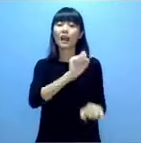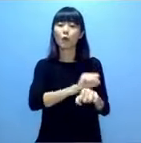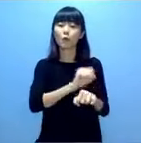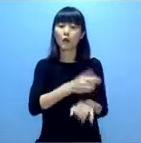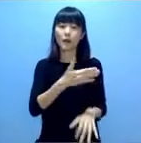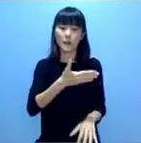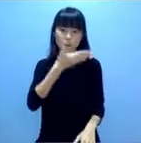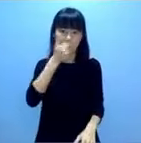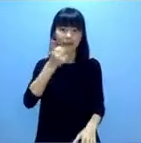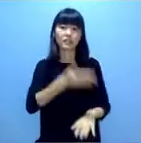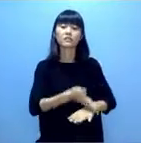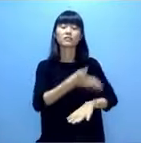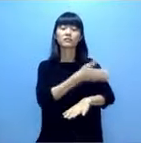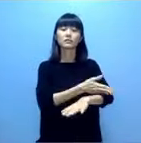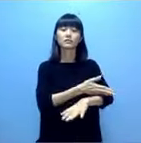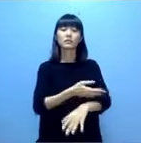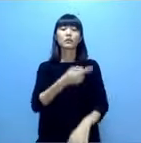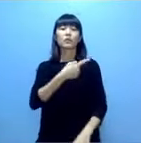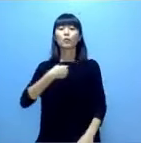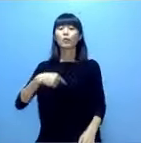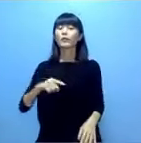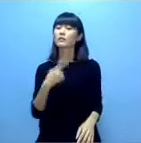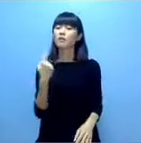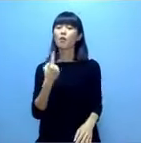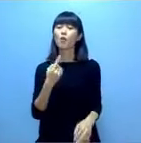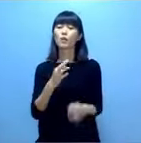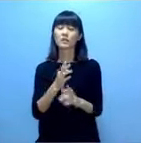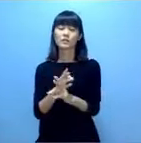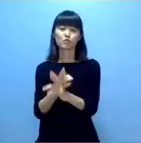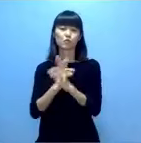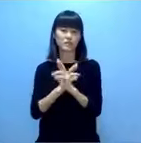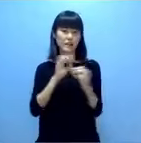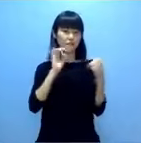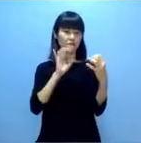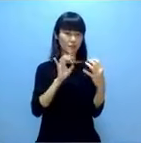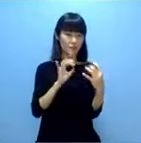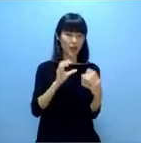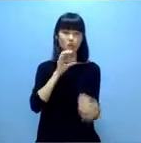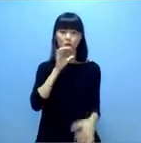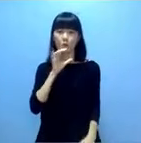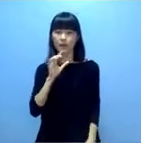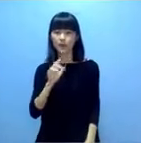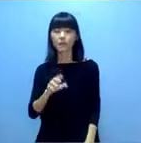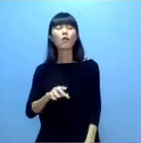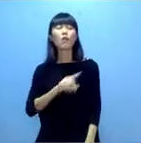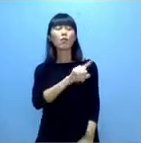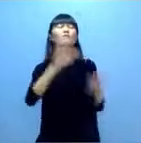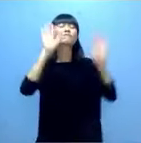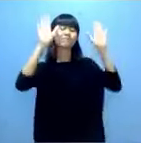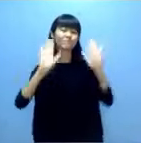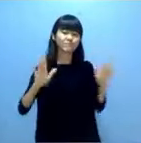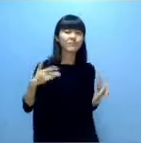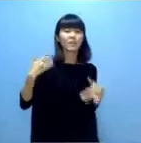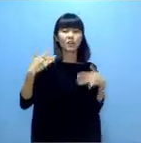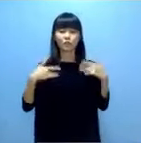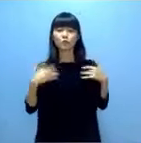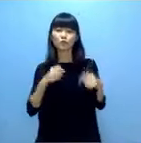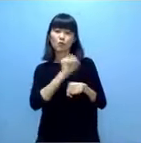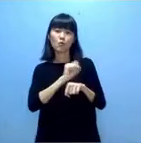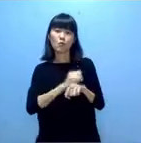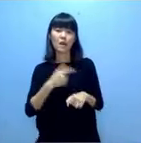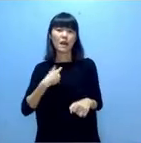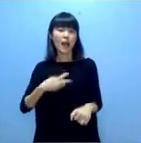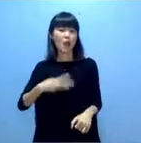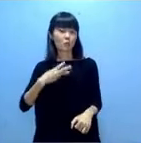doing. So we have always received feedback and comments about, you know, oh, the things you're doing are so exciting. I wish I could do that